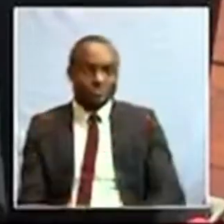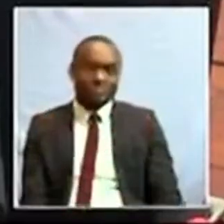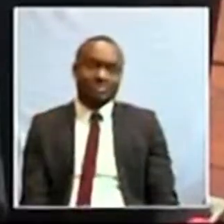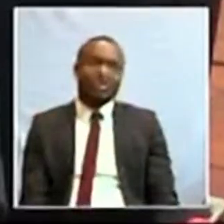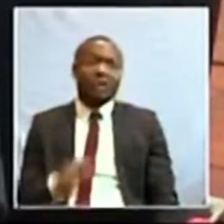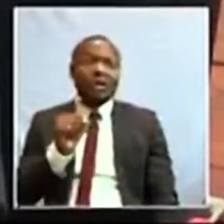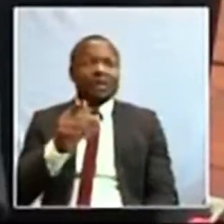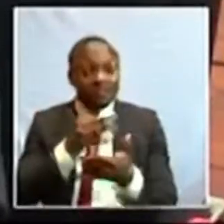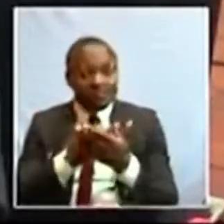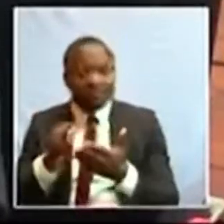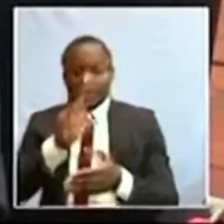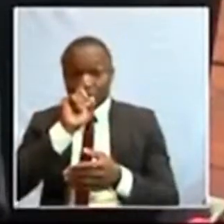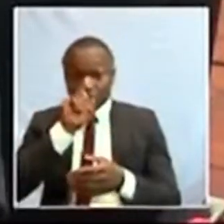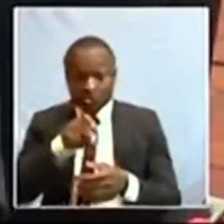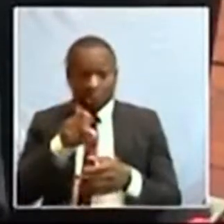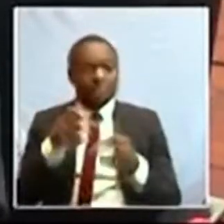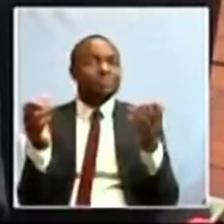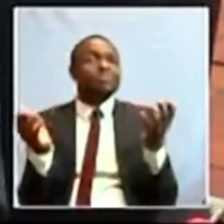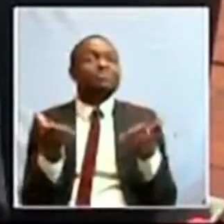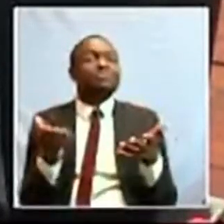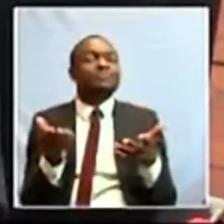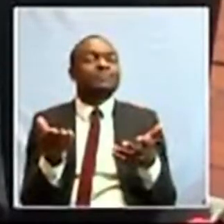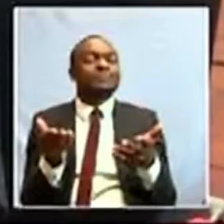He's failing to insure them.